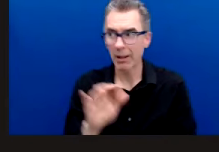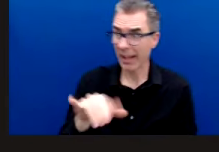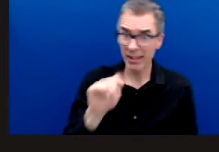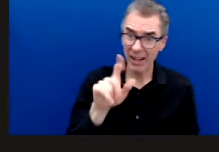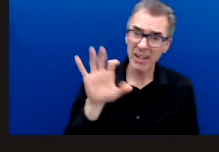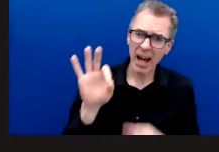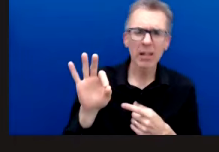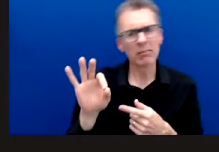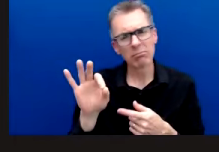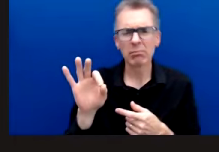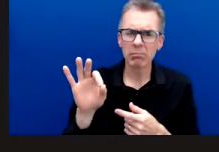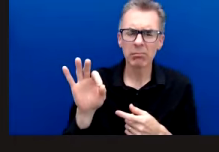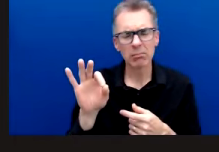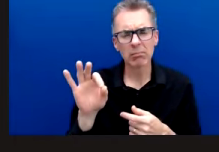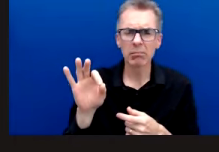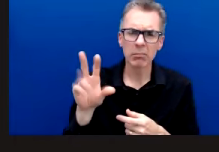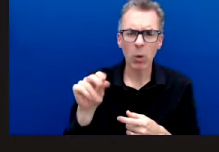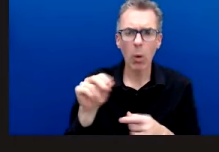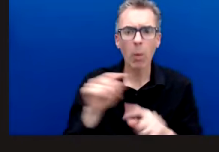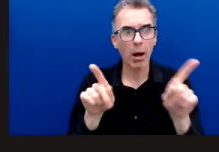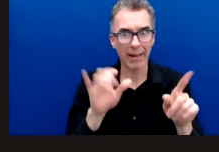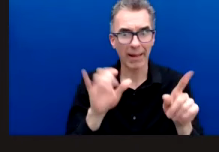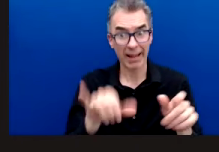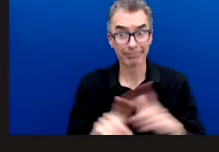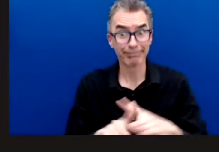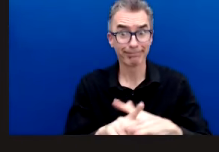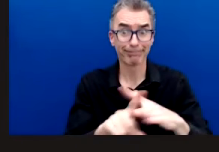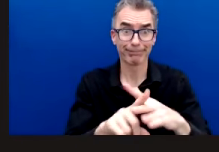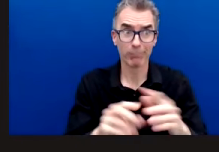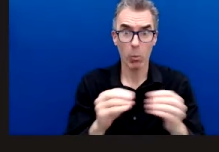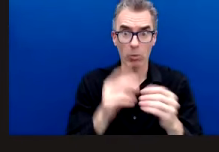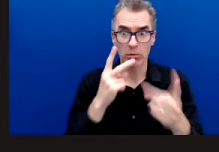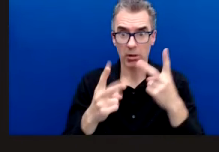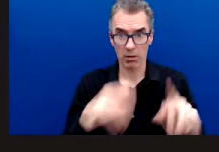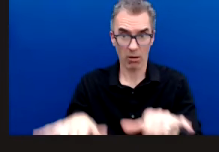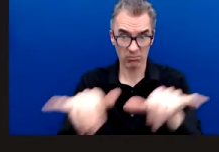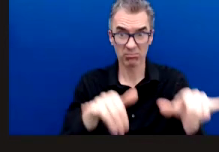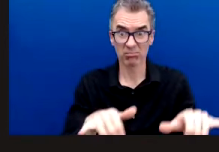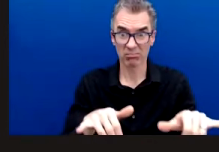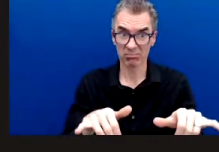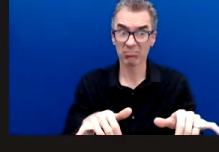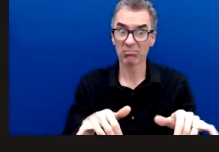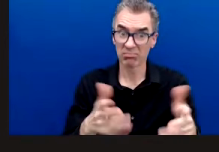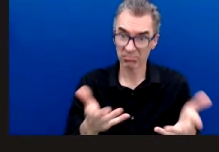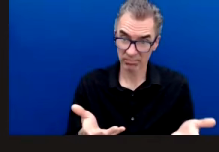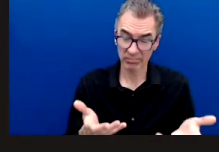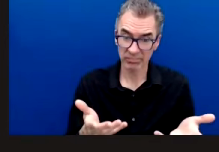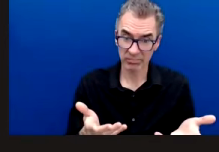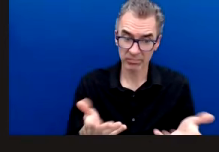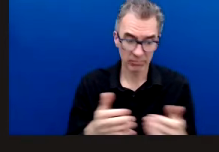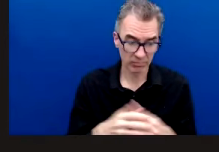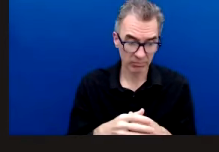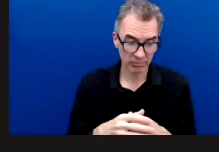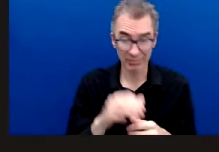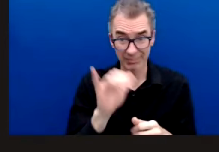is an issue that we are seeing more common with our students. And it's one of